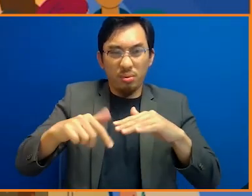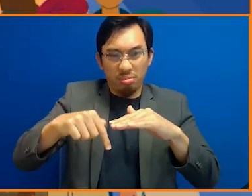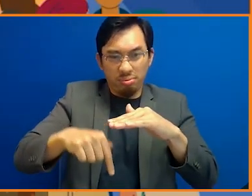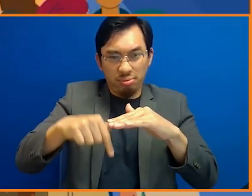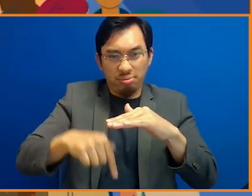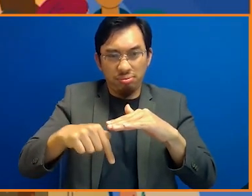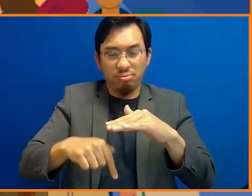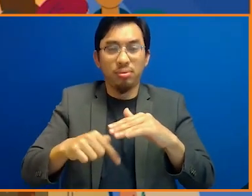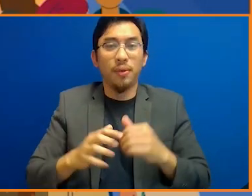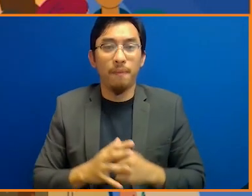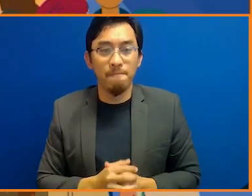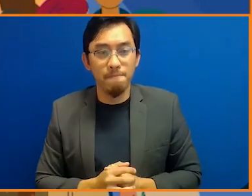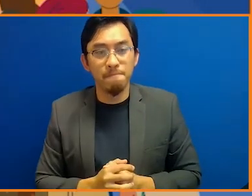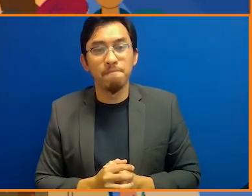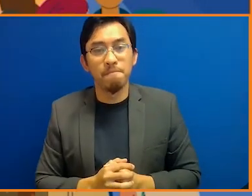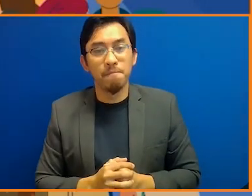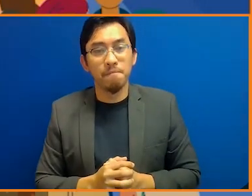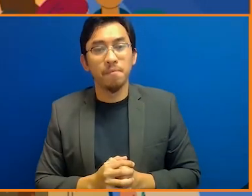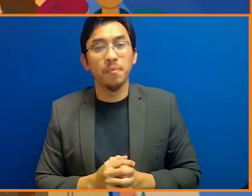the shore.